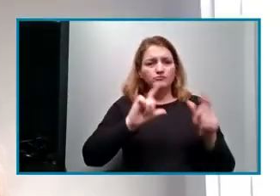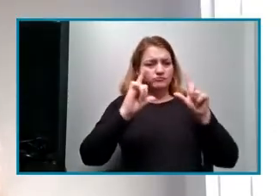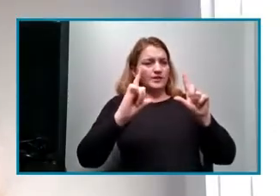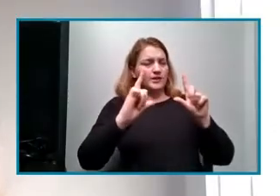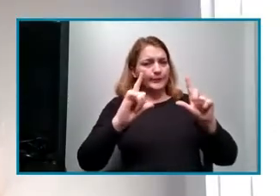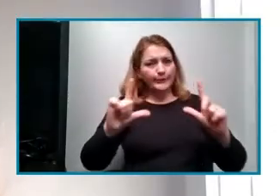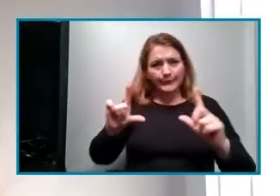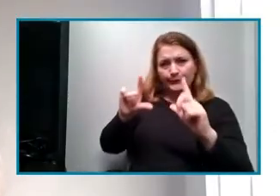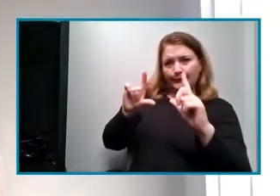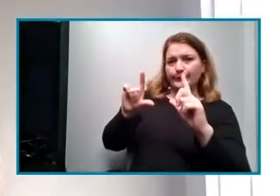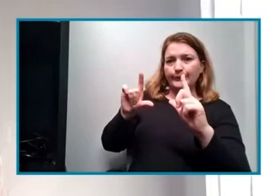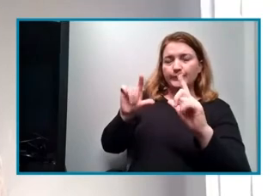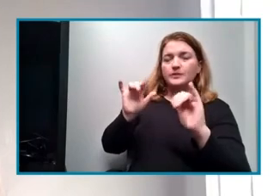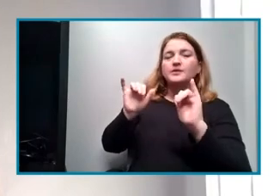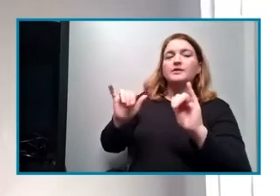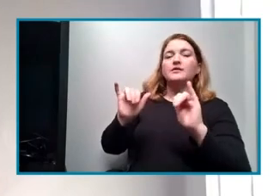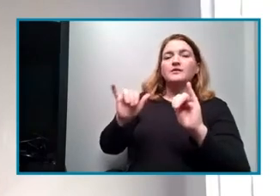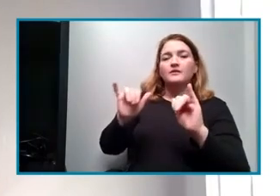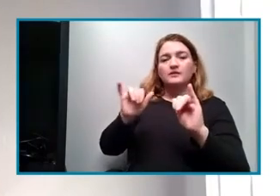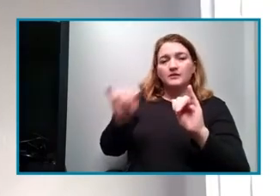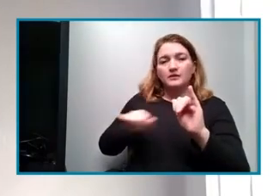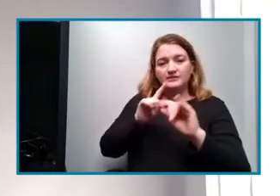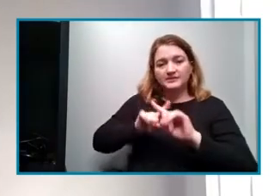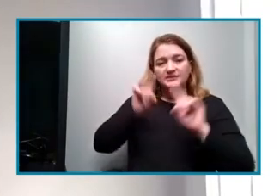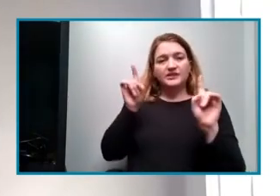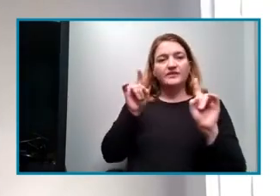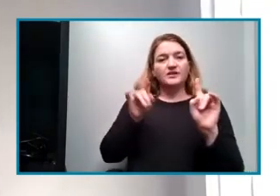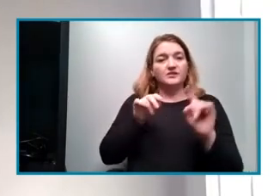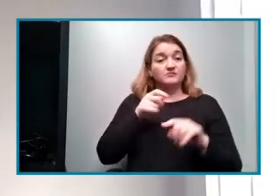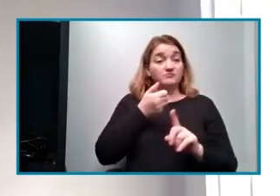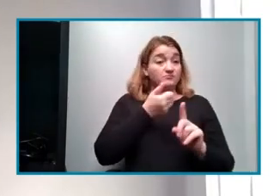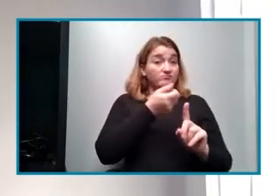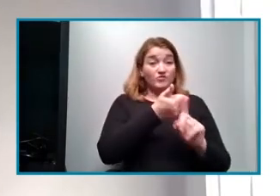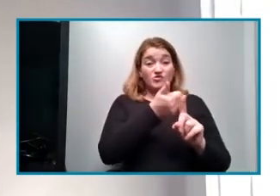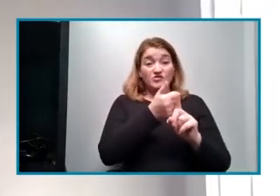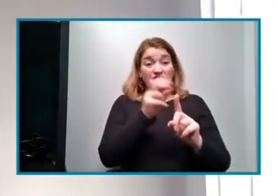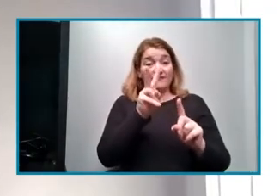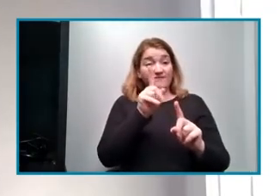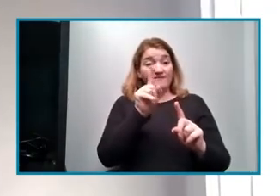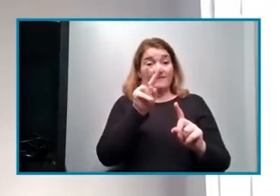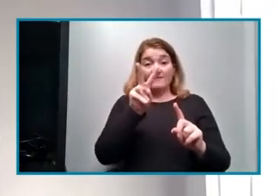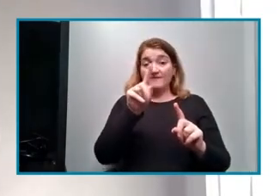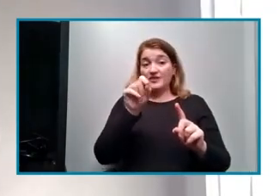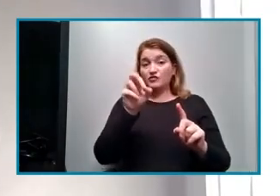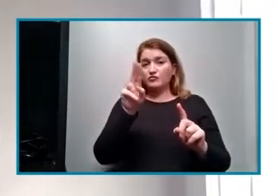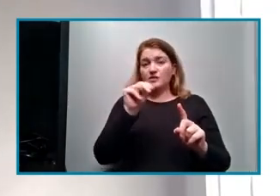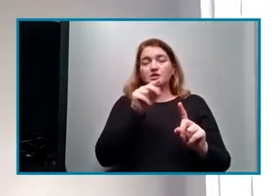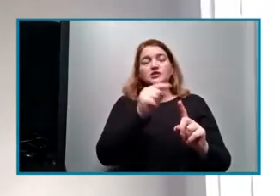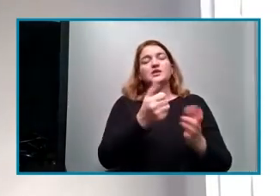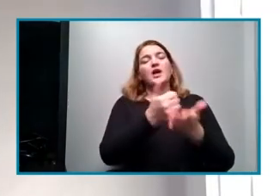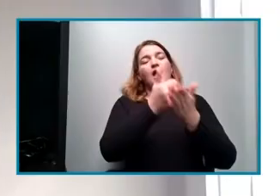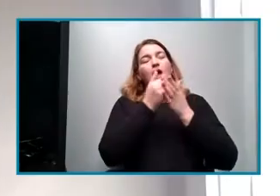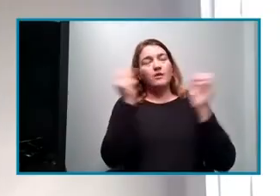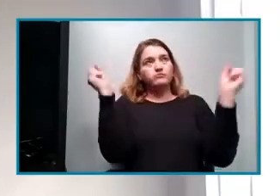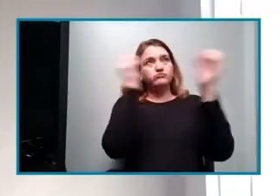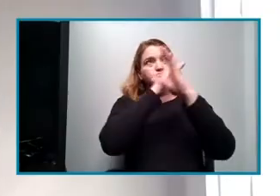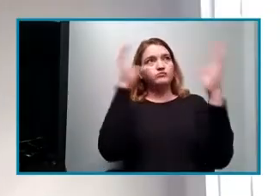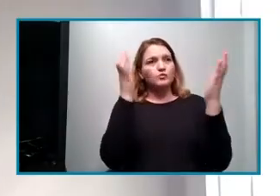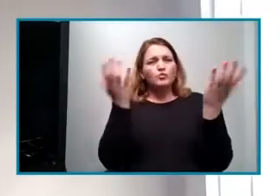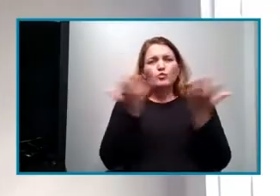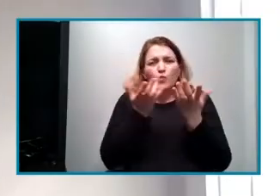And as a veteran, which Celia and I are not, she was able to give that viewpoint, which was, I think, very